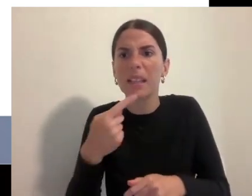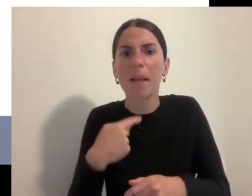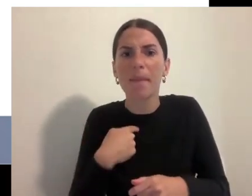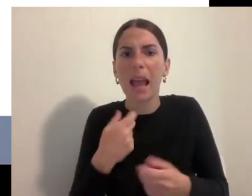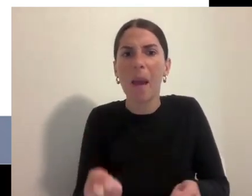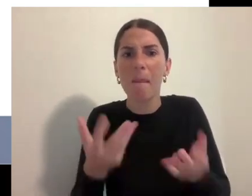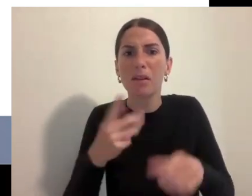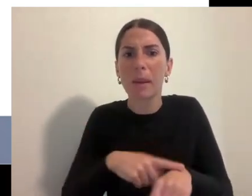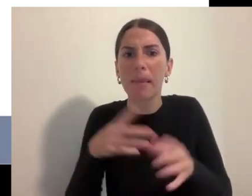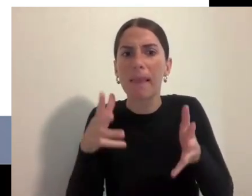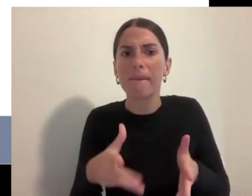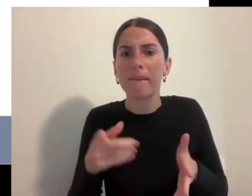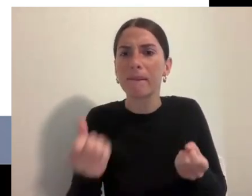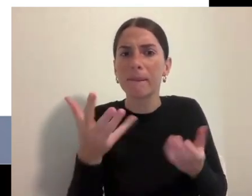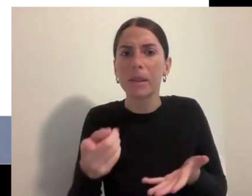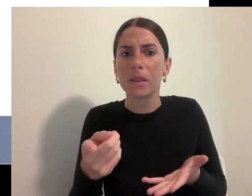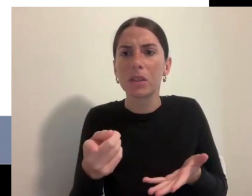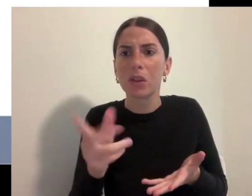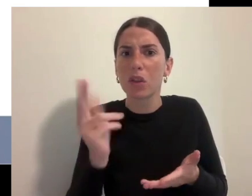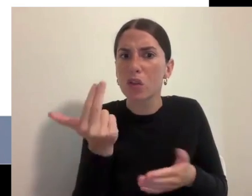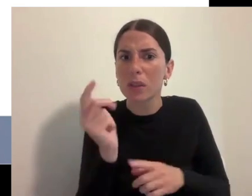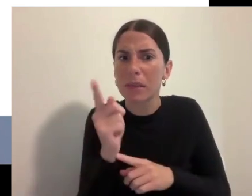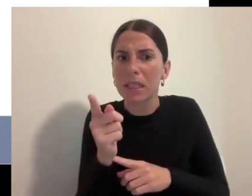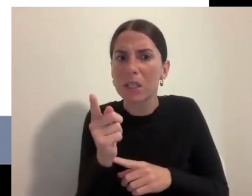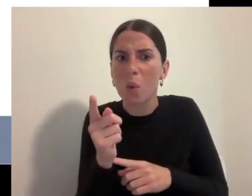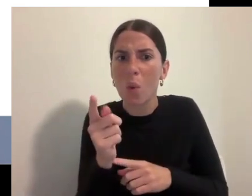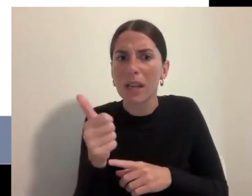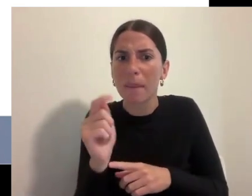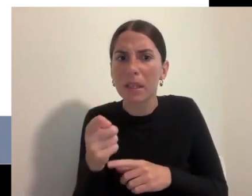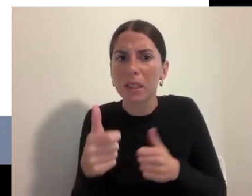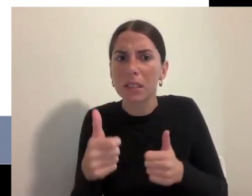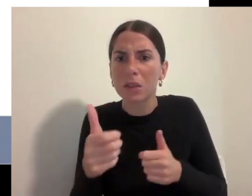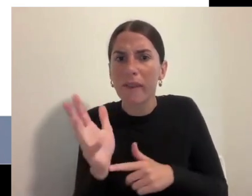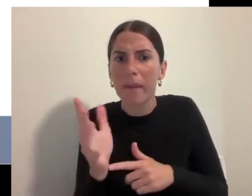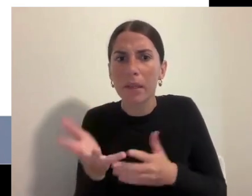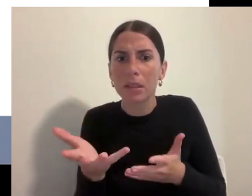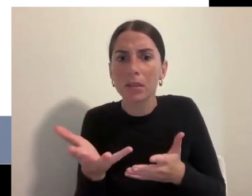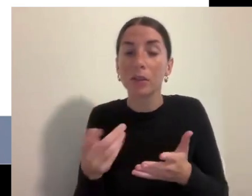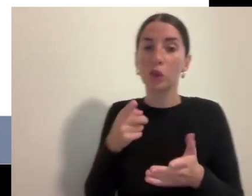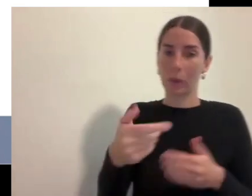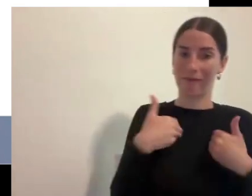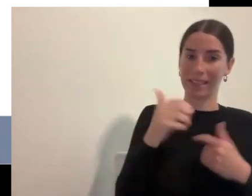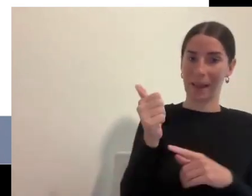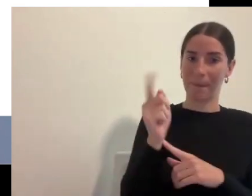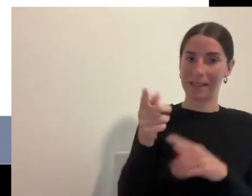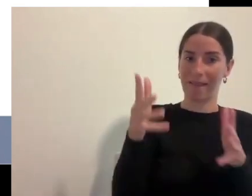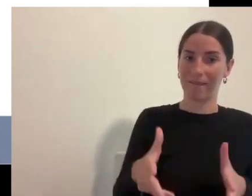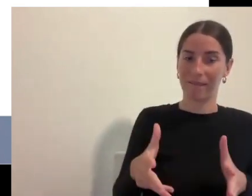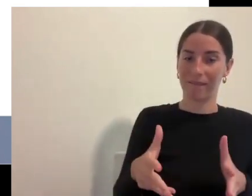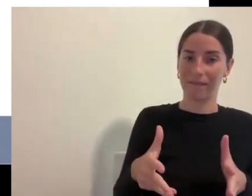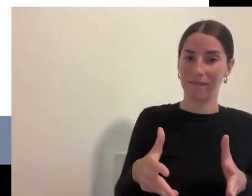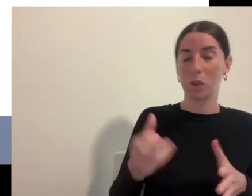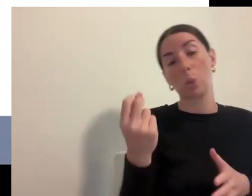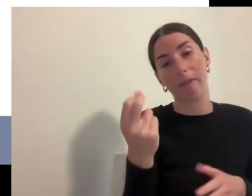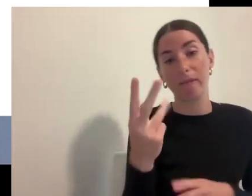how much time I have left. Do I have 13 minutes or do I have 10 minutes or five You to see have how 10 quickly I minutes need to? left, 10 12 minutes.